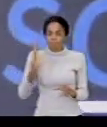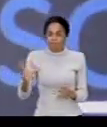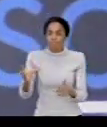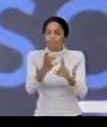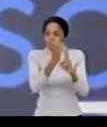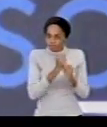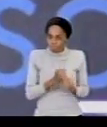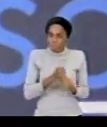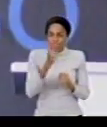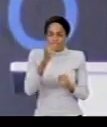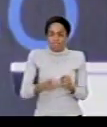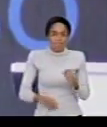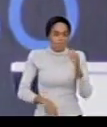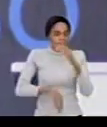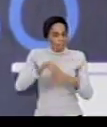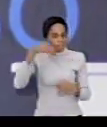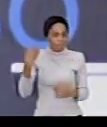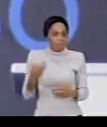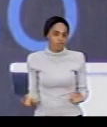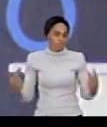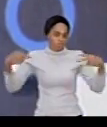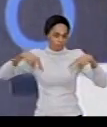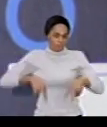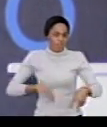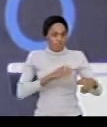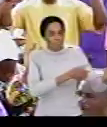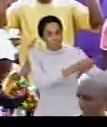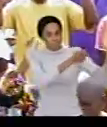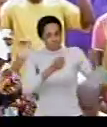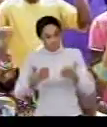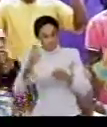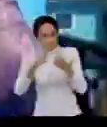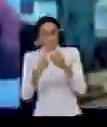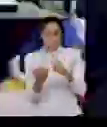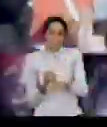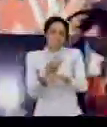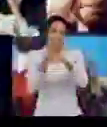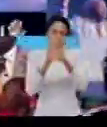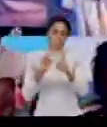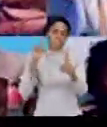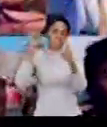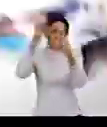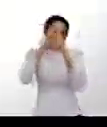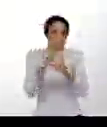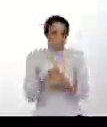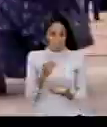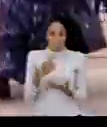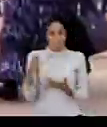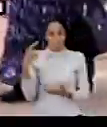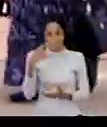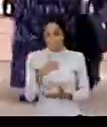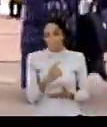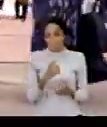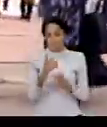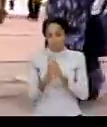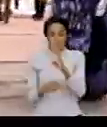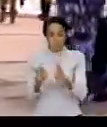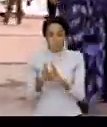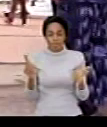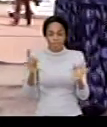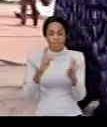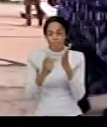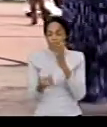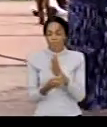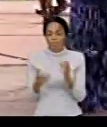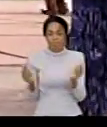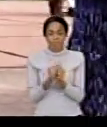of the valley, and I'm going to drag you to the mountaintop. The Global Crusade with Kumuyi. GCK